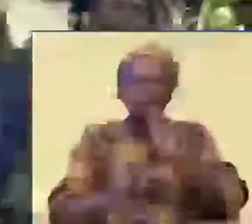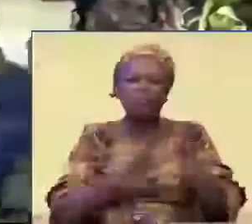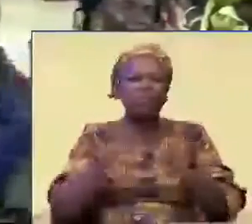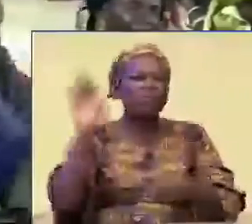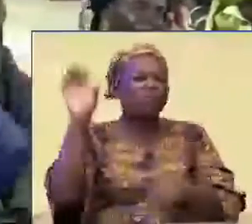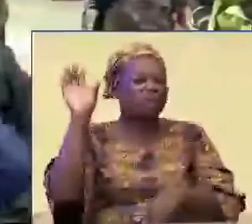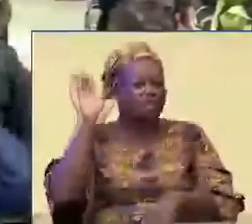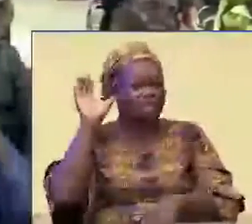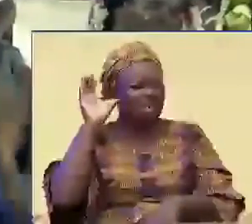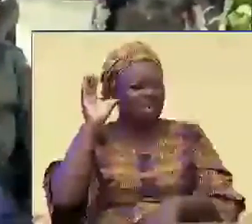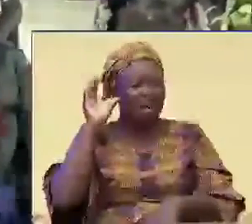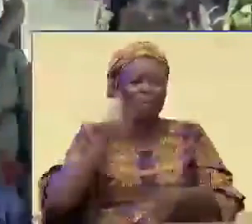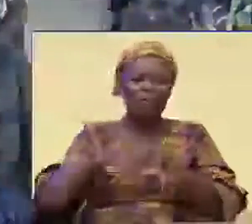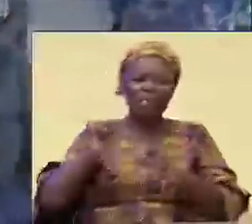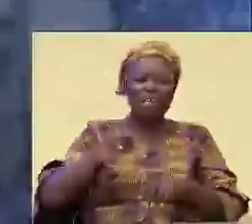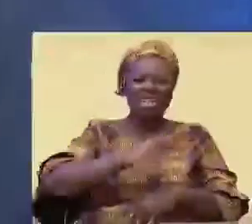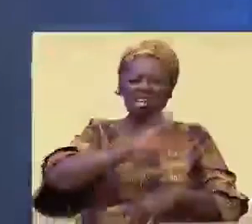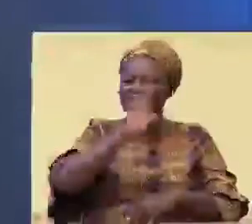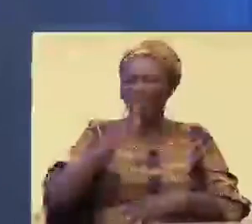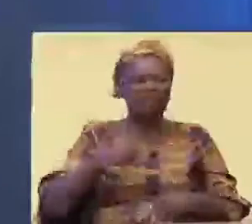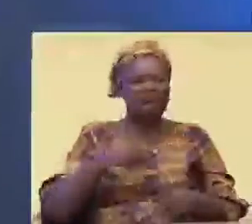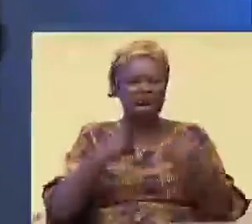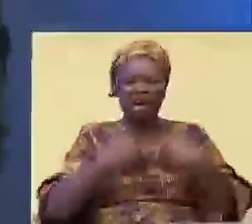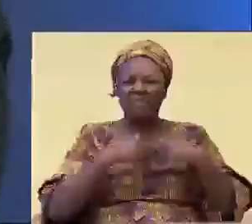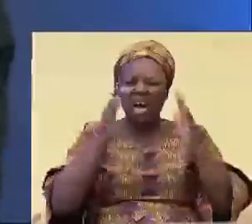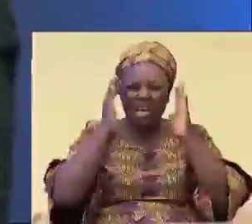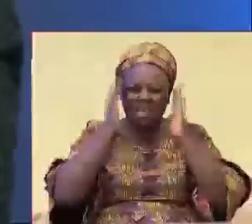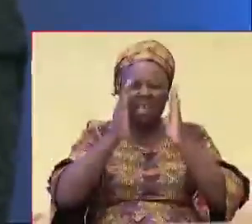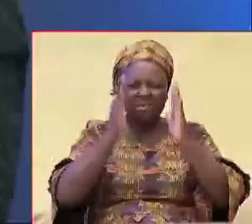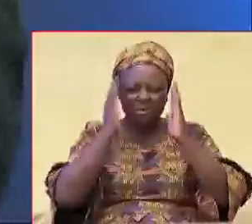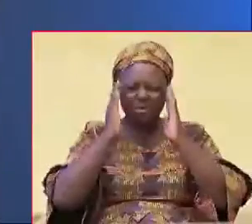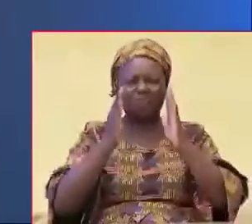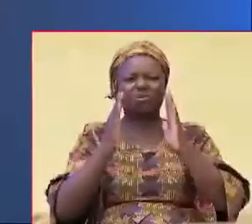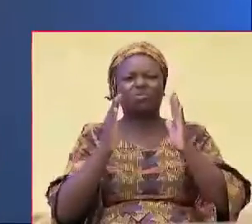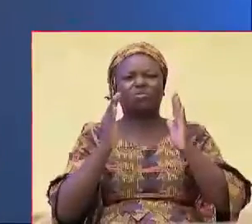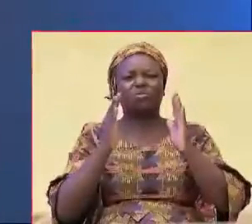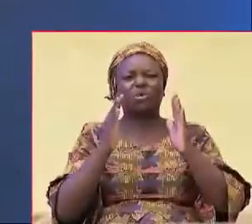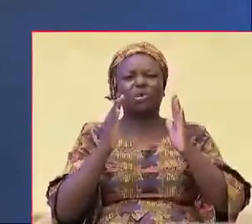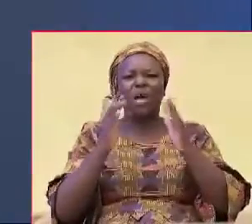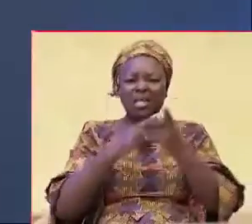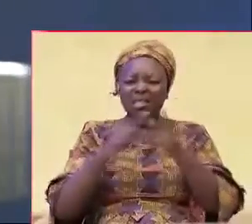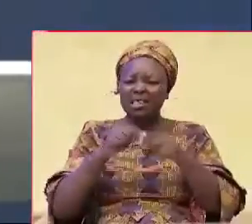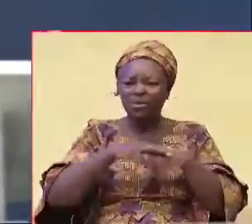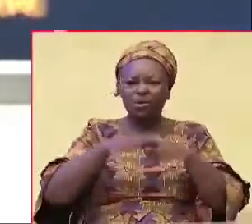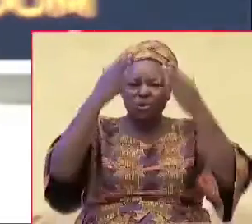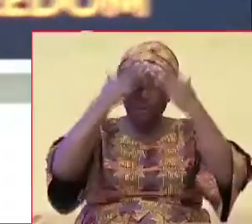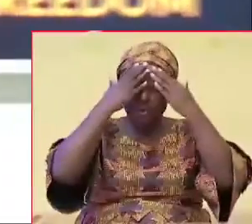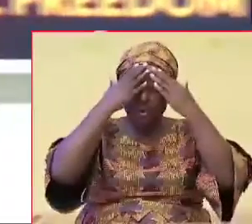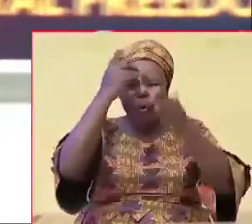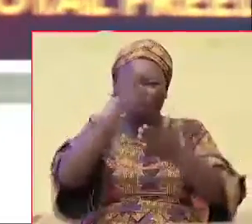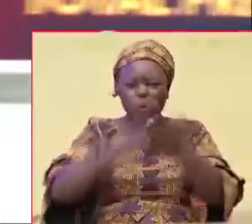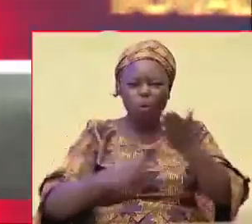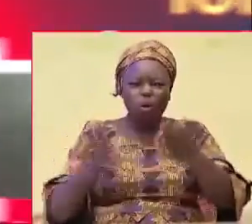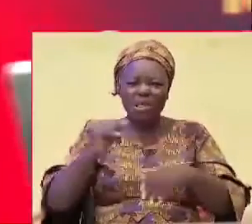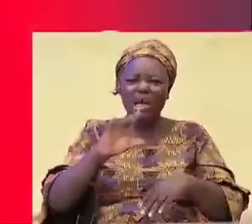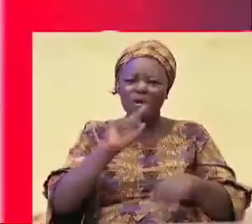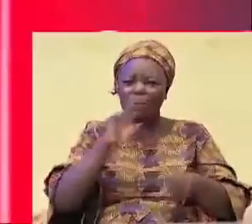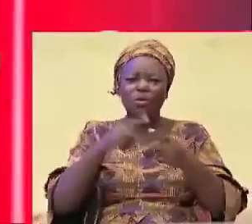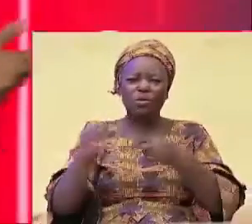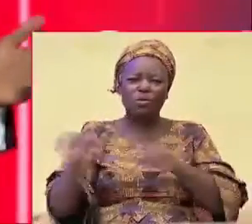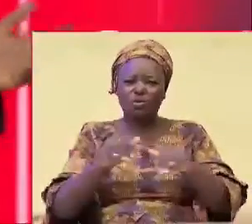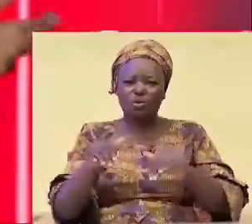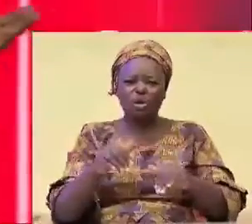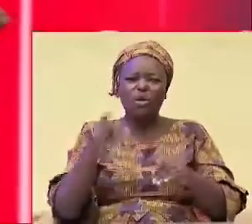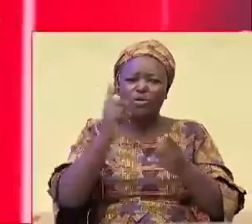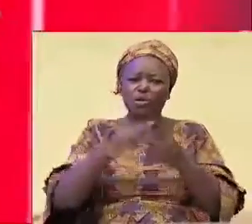Some people here, they don't pay attention. And so they don't know what they're going to do to be